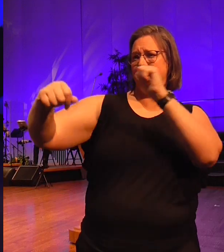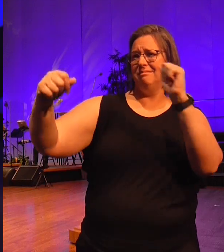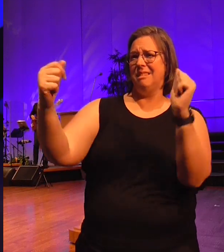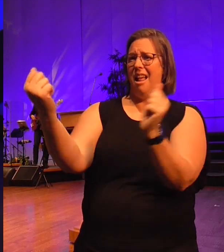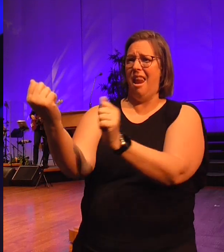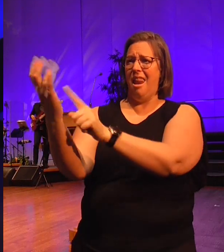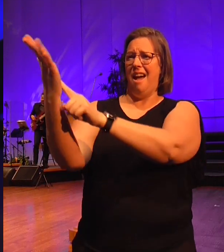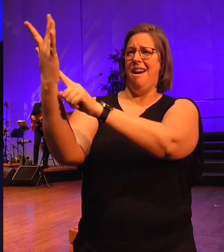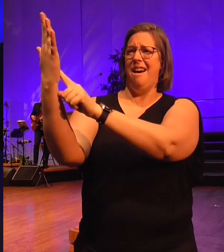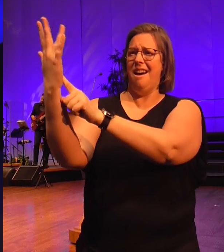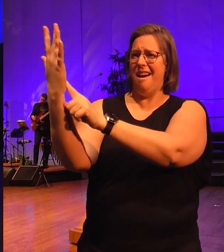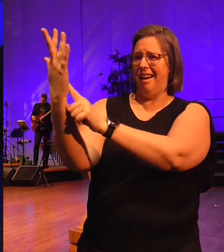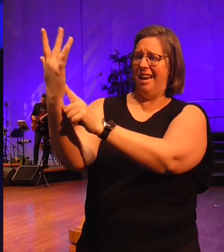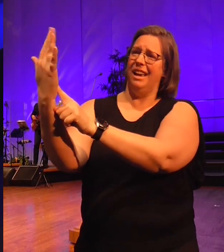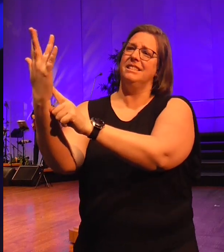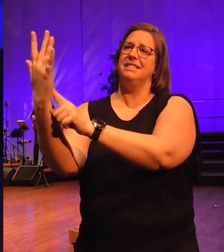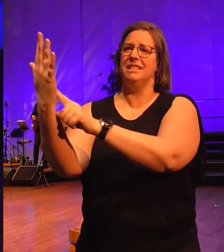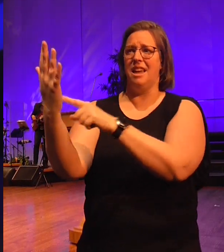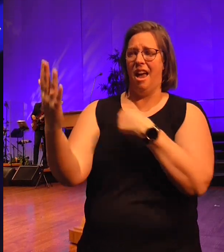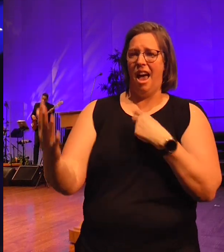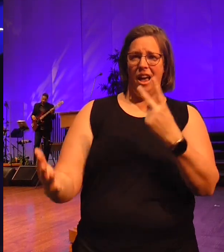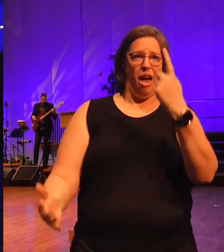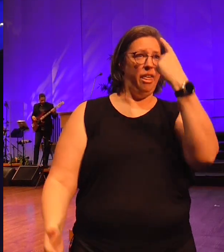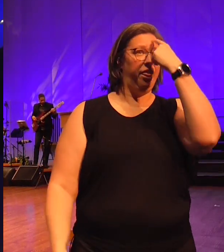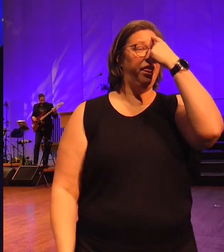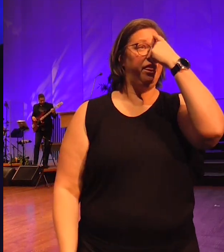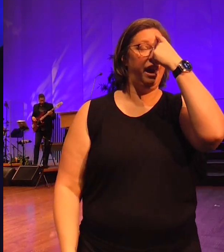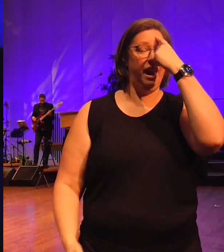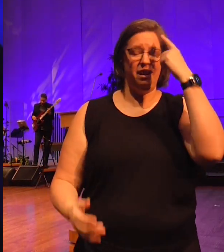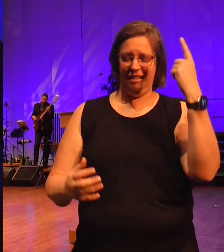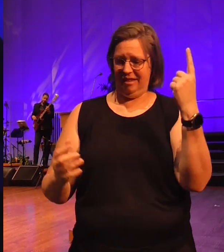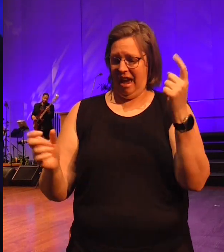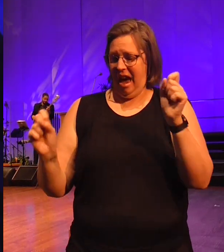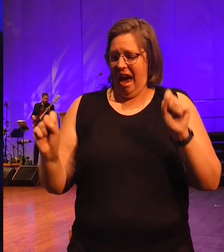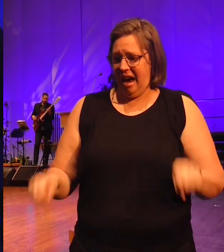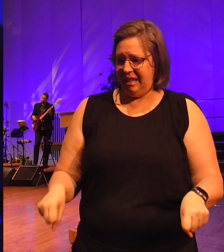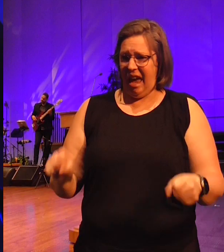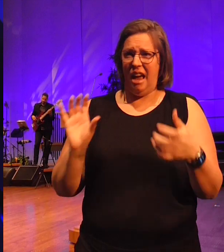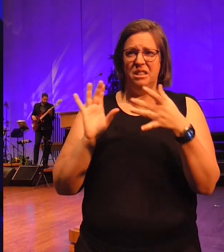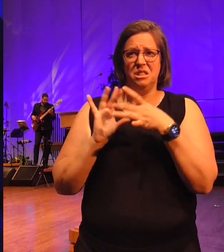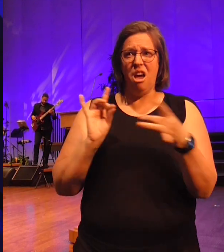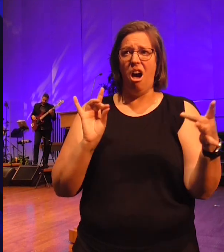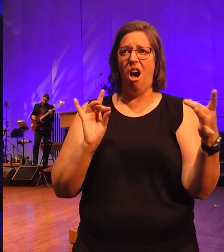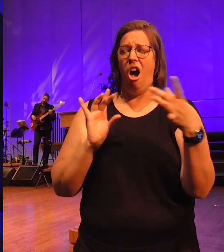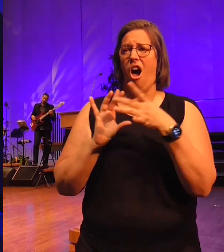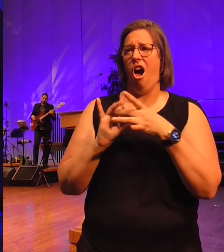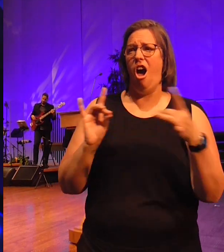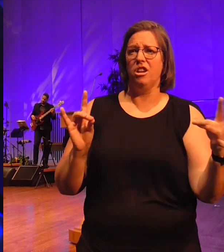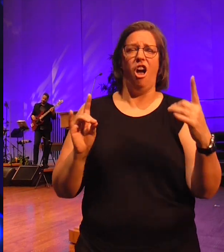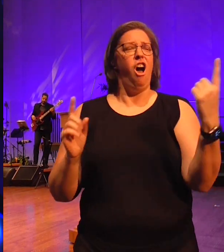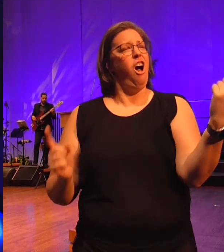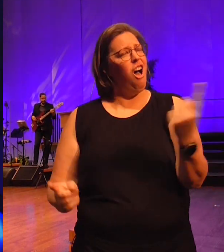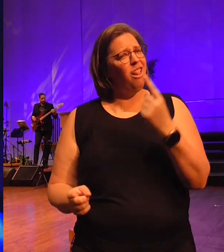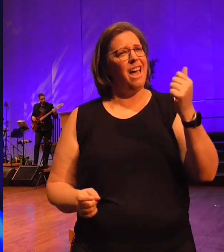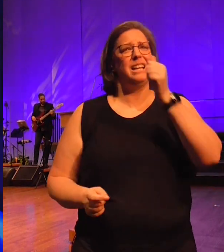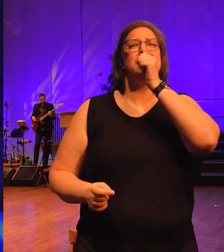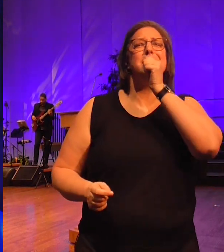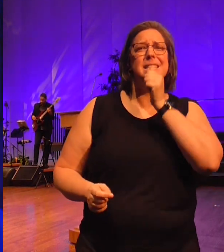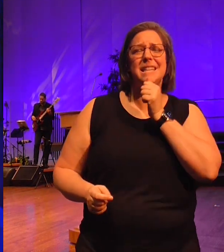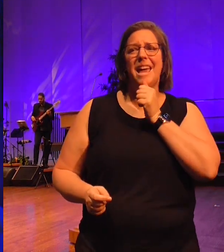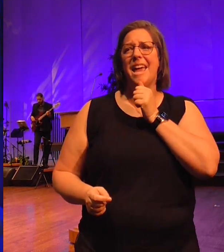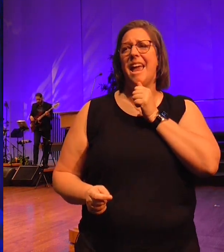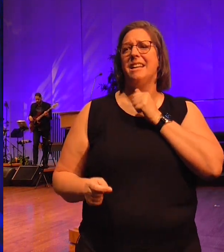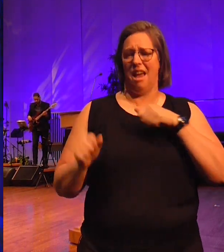candle. While I can think, while I can talk, while I can stand, while I can